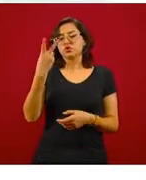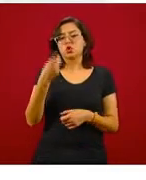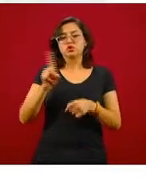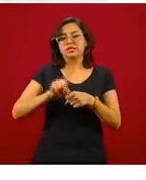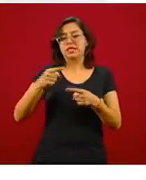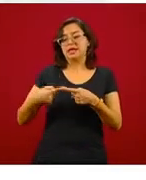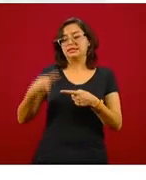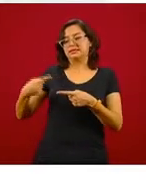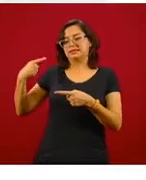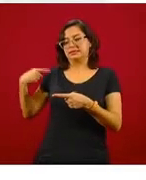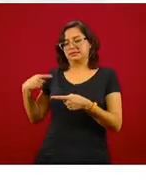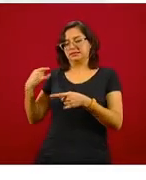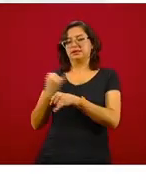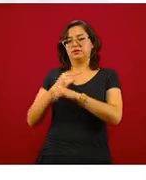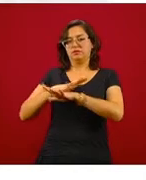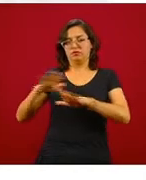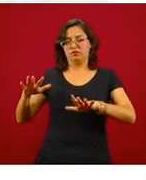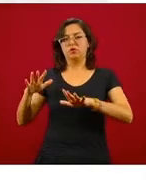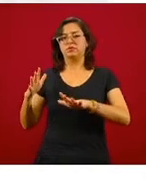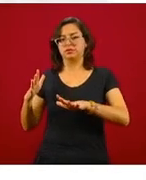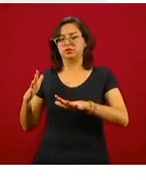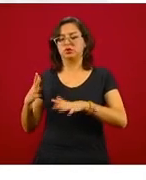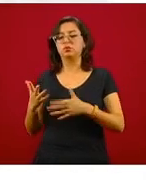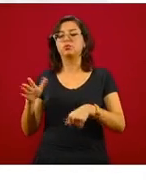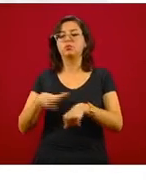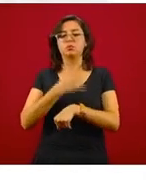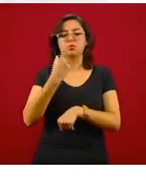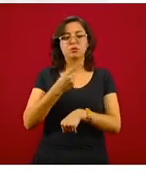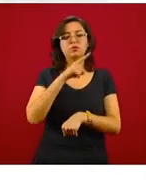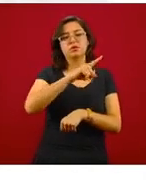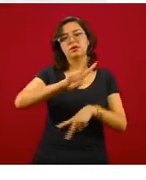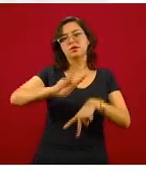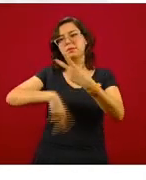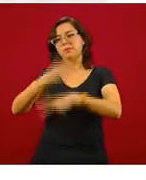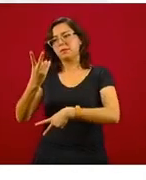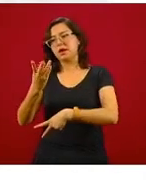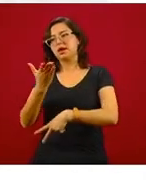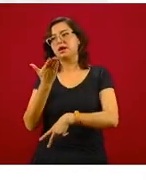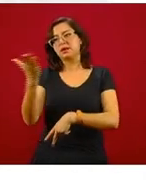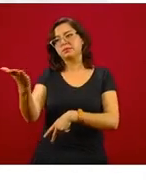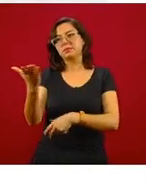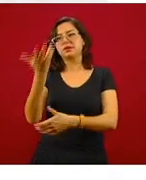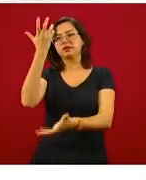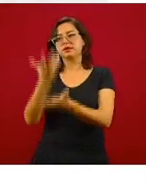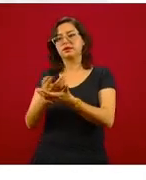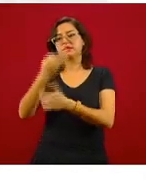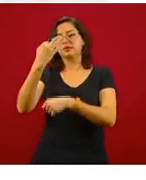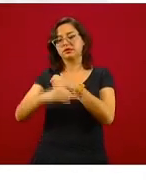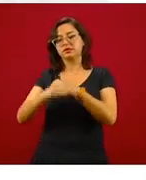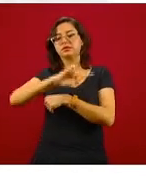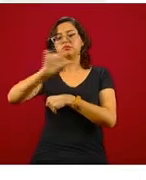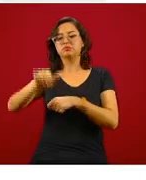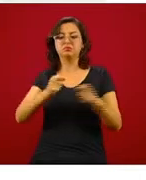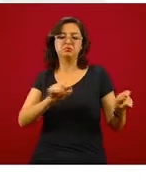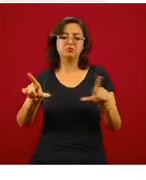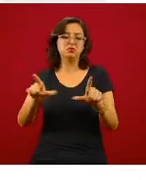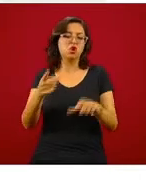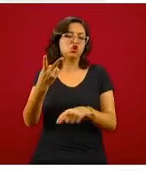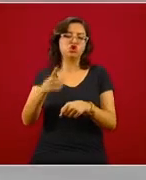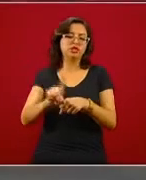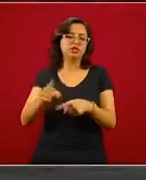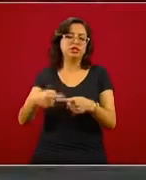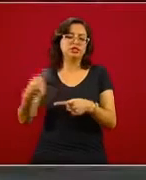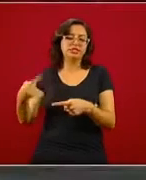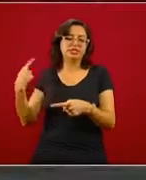May. This system has 2 days, a delay of 2 days. which means implies